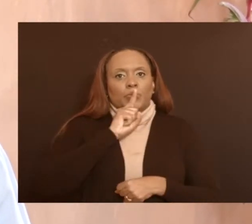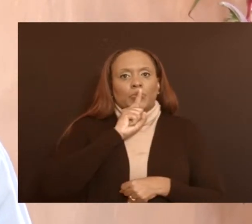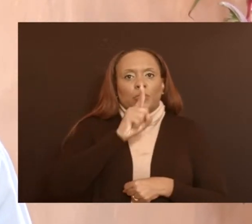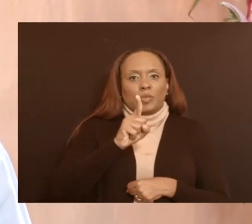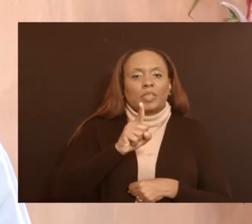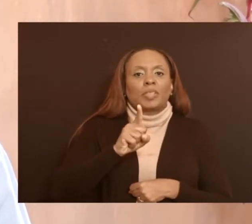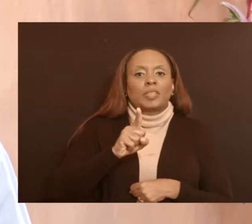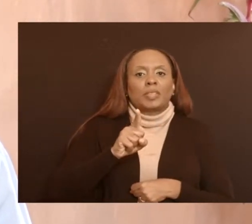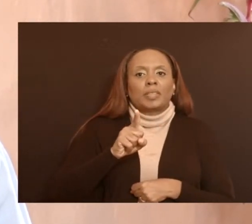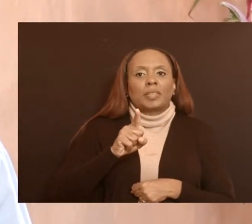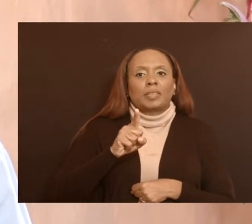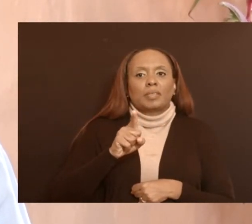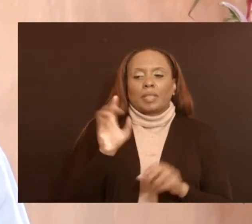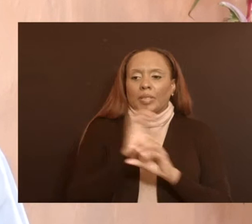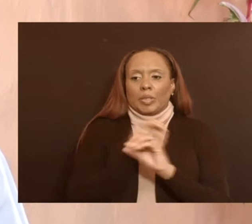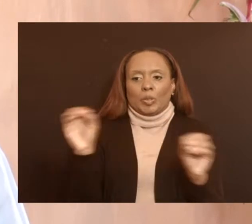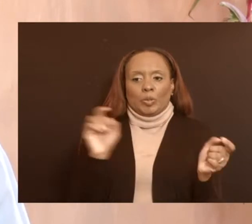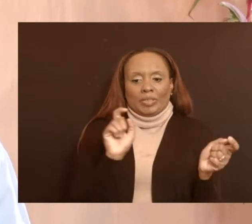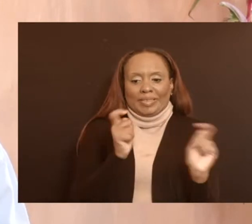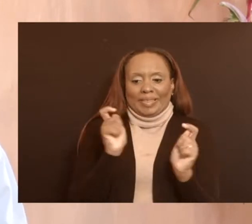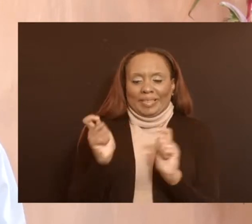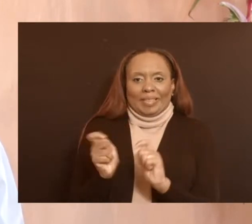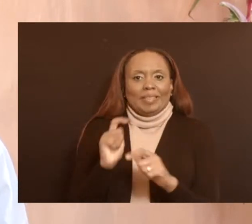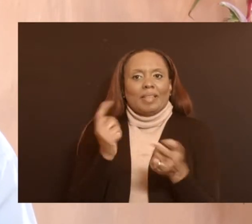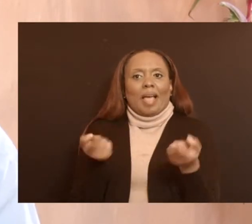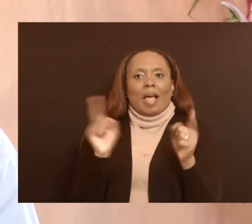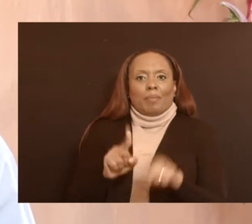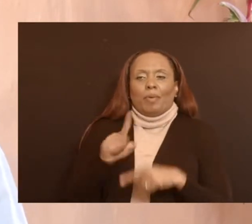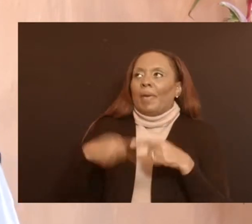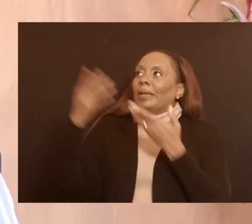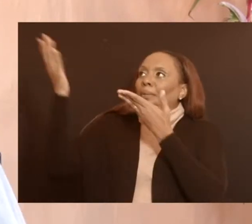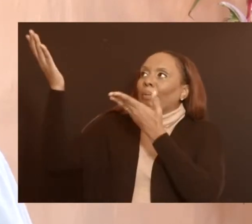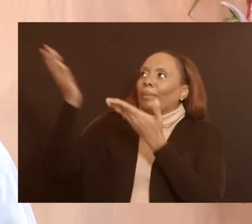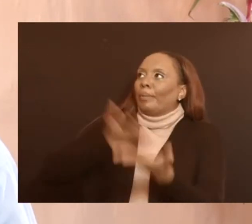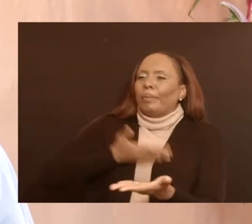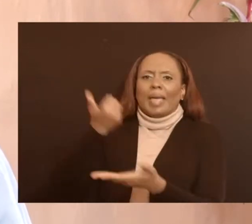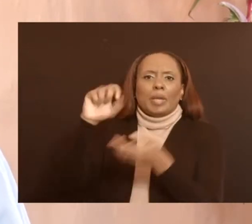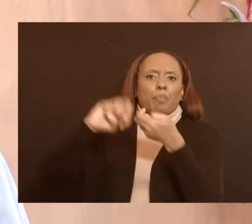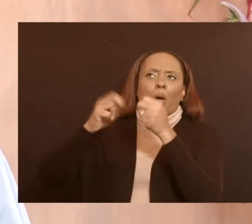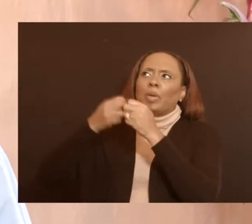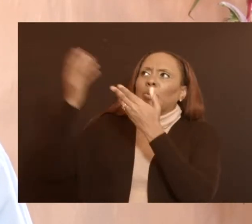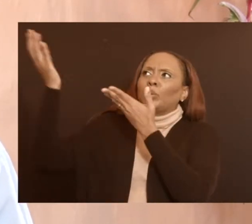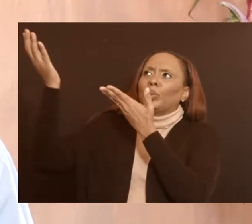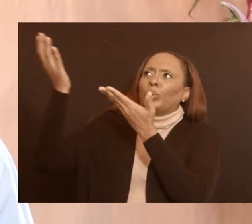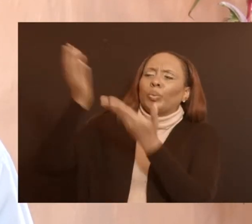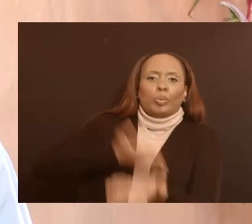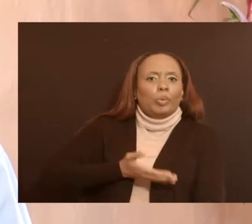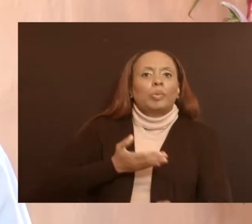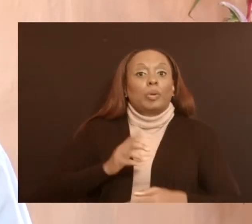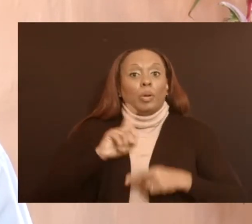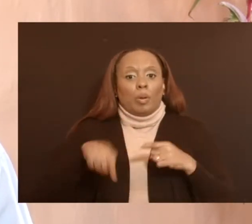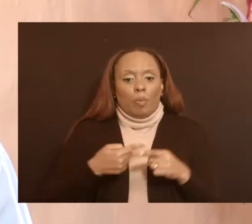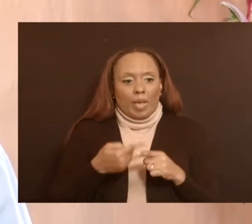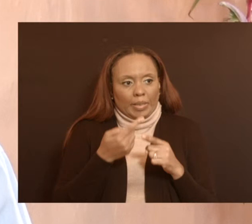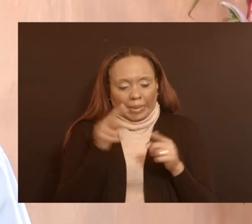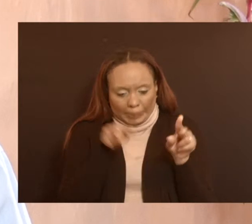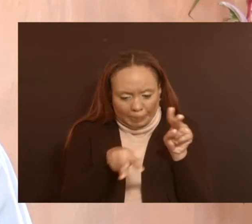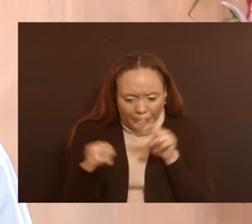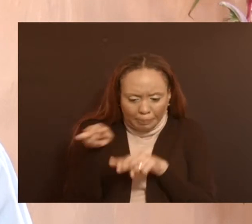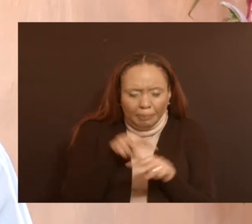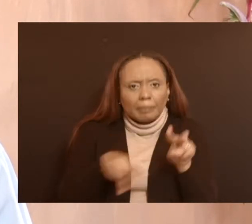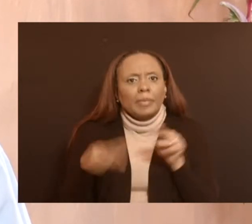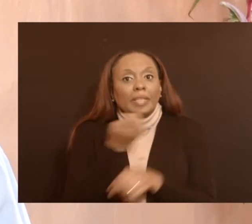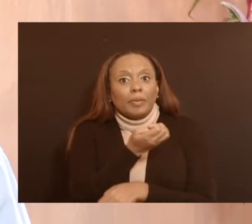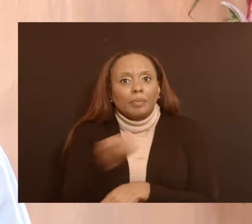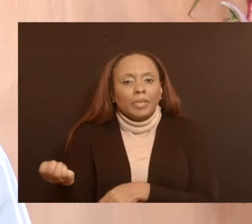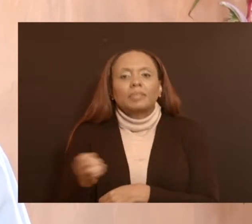no changes in shipment that would to change or affect the recalibration. And once that is successful, then